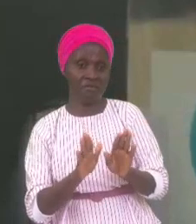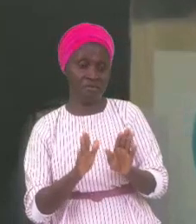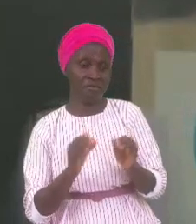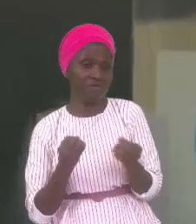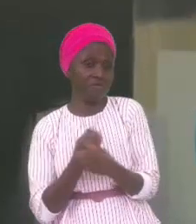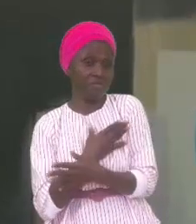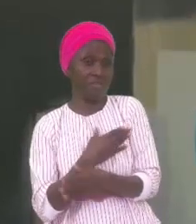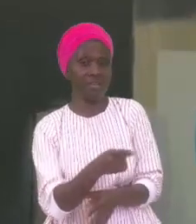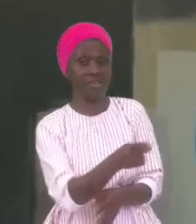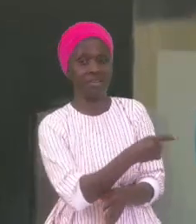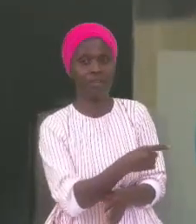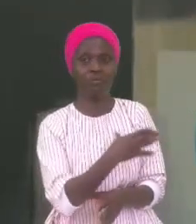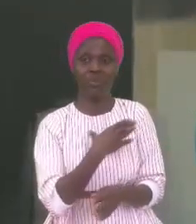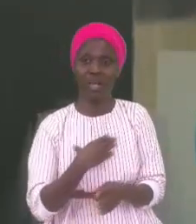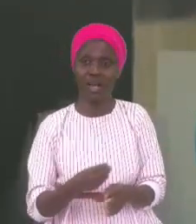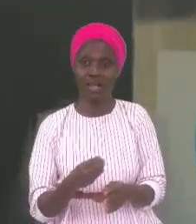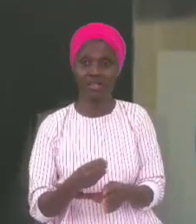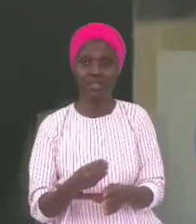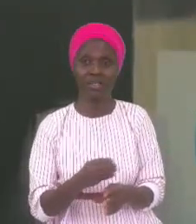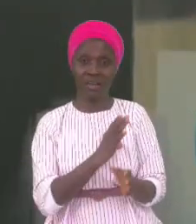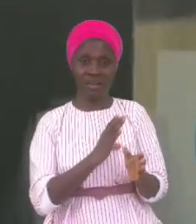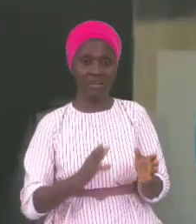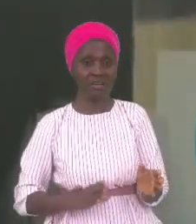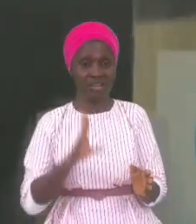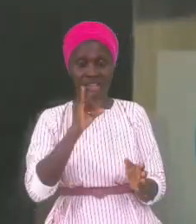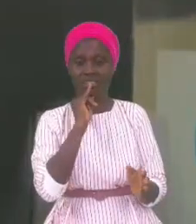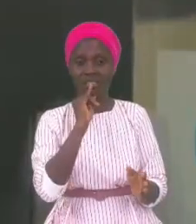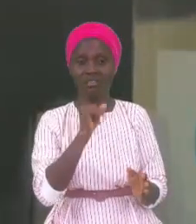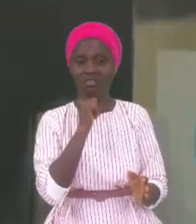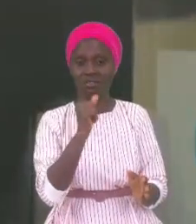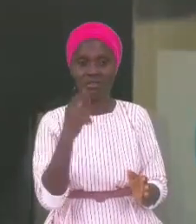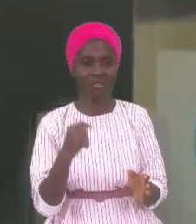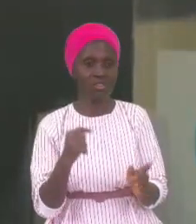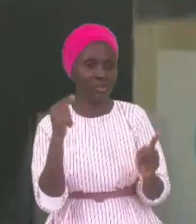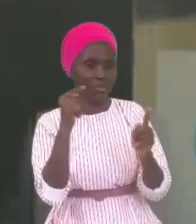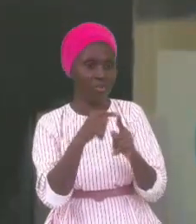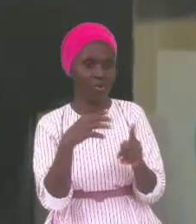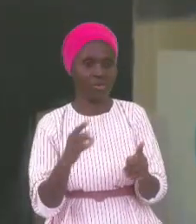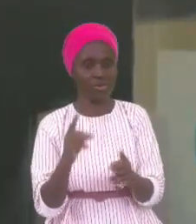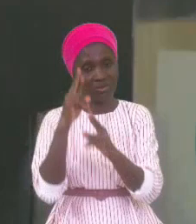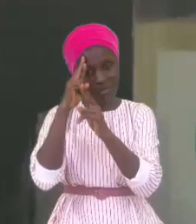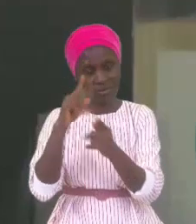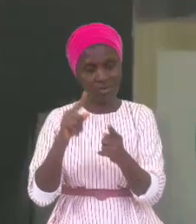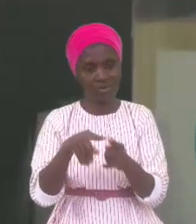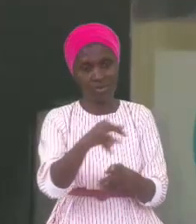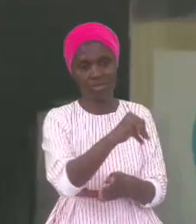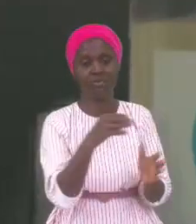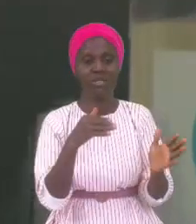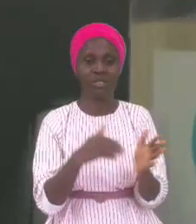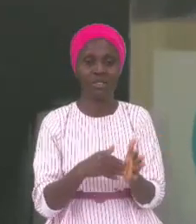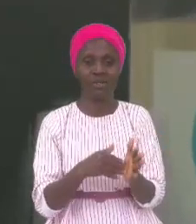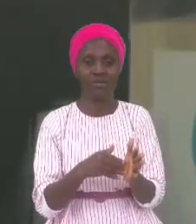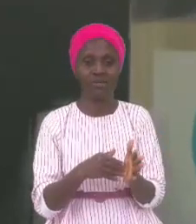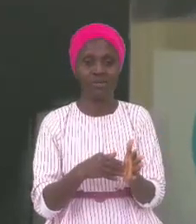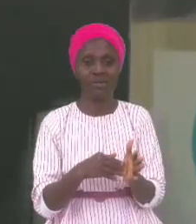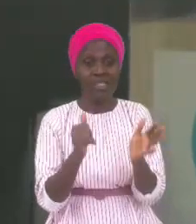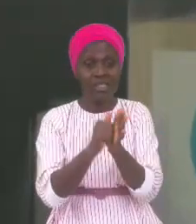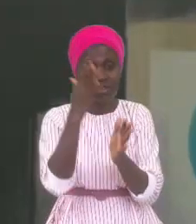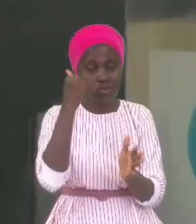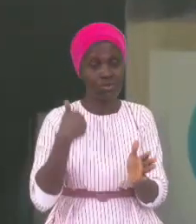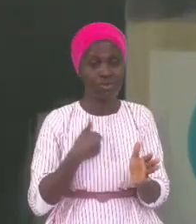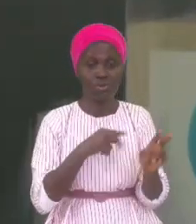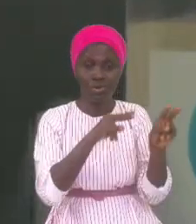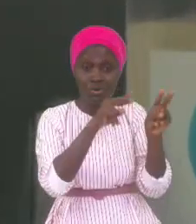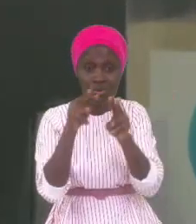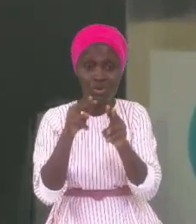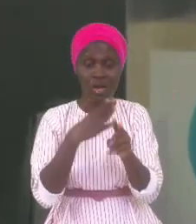those disciples. And Christ is not the point of reference. It says there will be people. That's why we watch. That's why we're vigilant